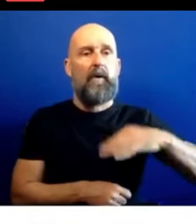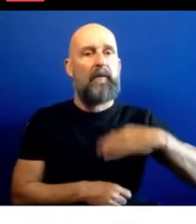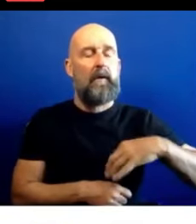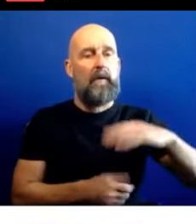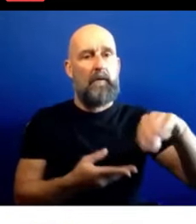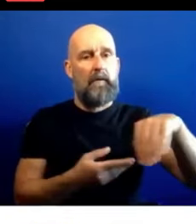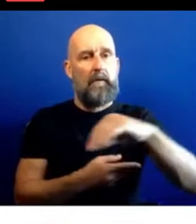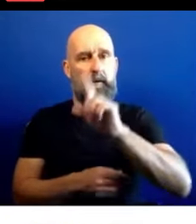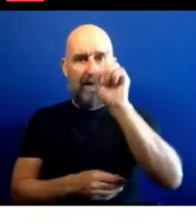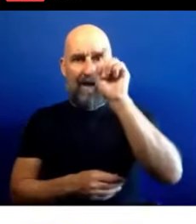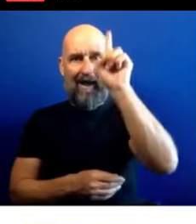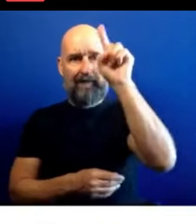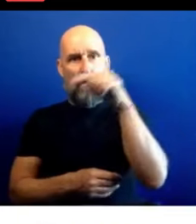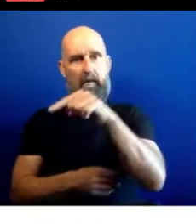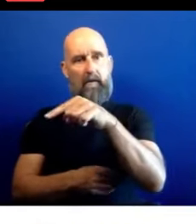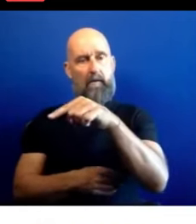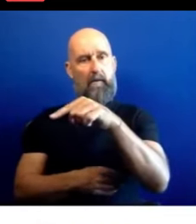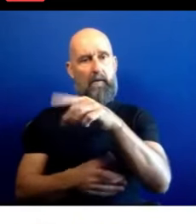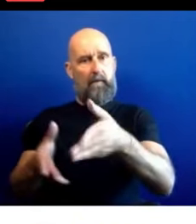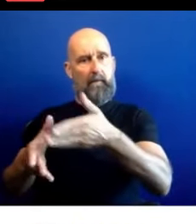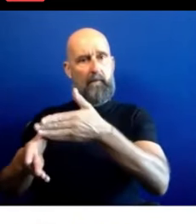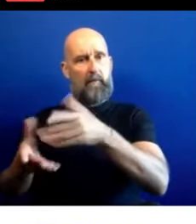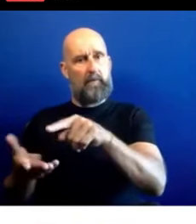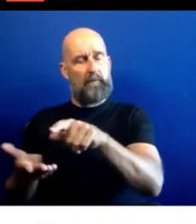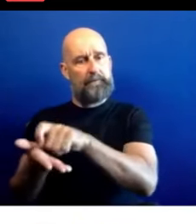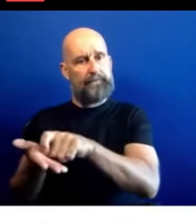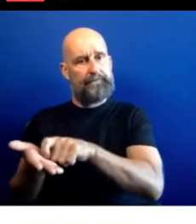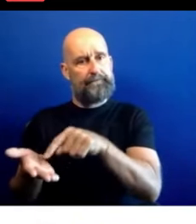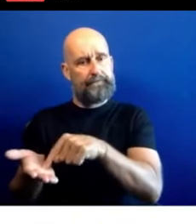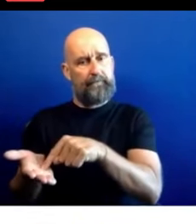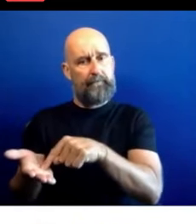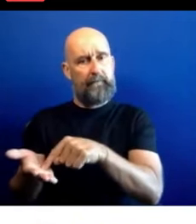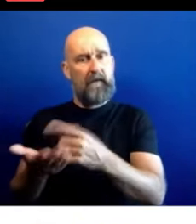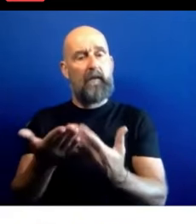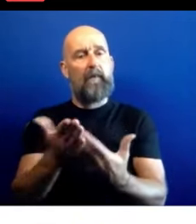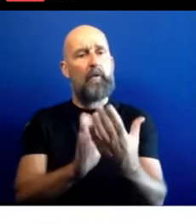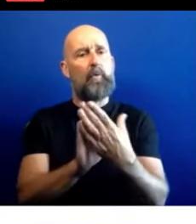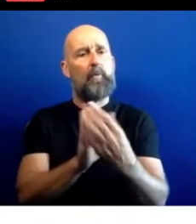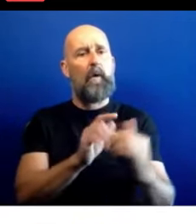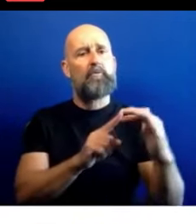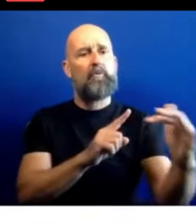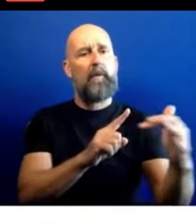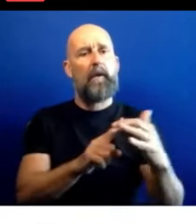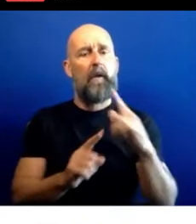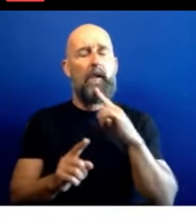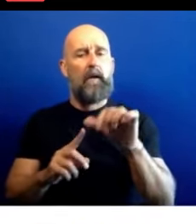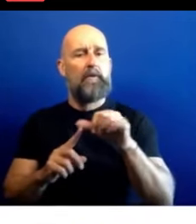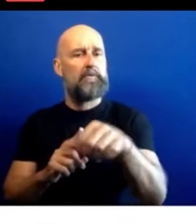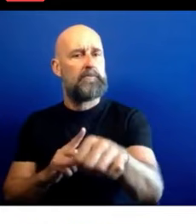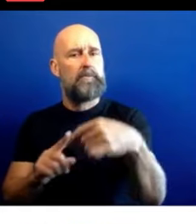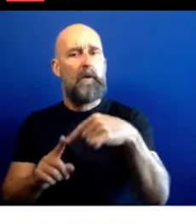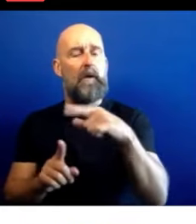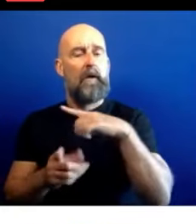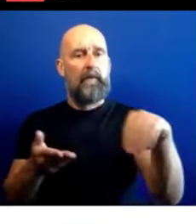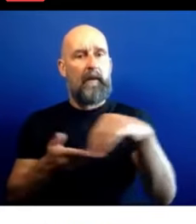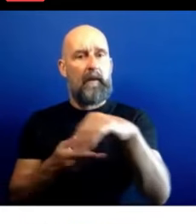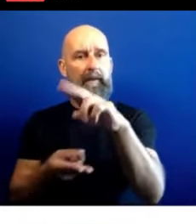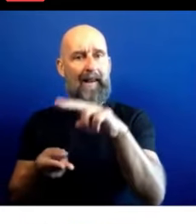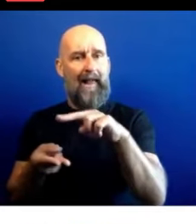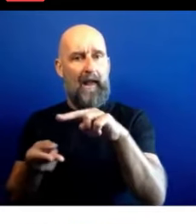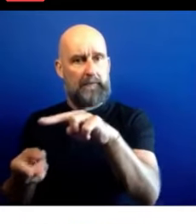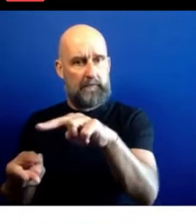idea it was in the first place. And this new model means that over the life of a show, writers are paid less overall